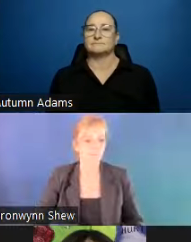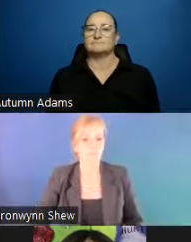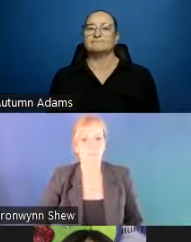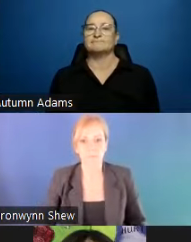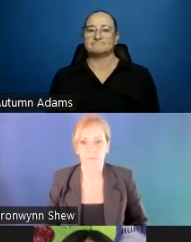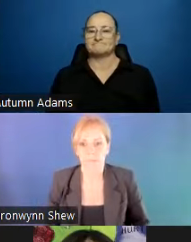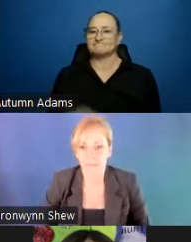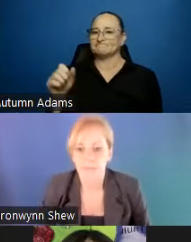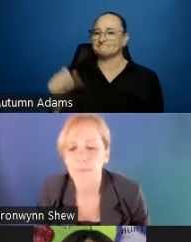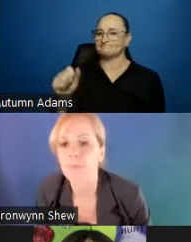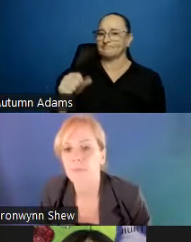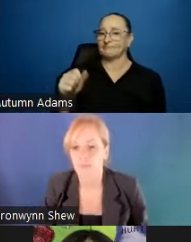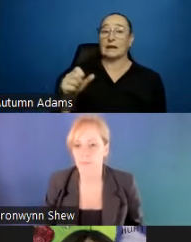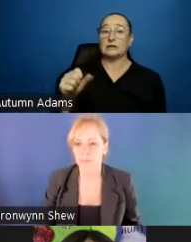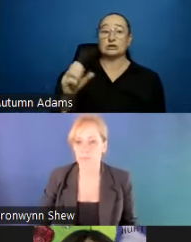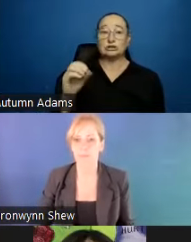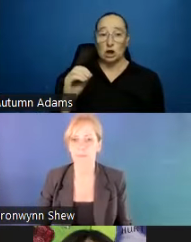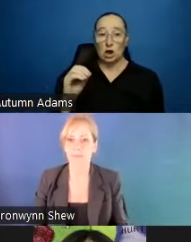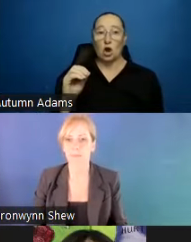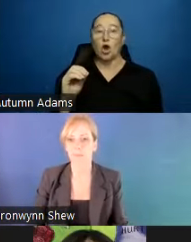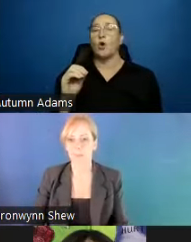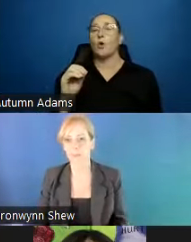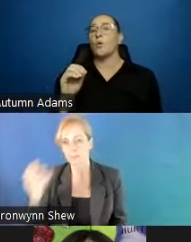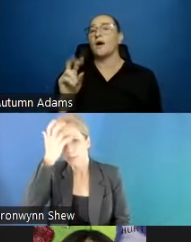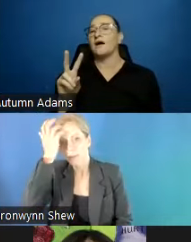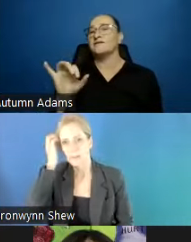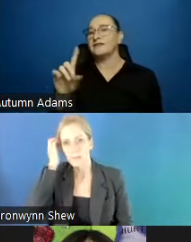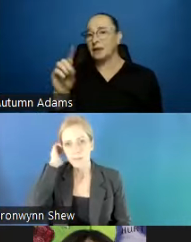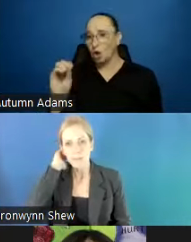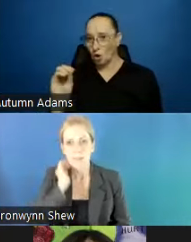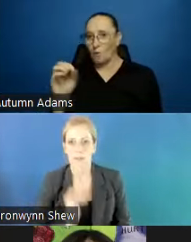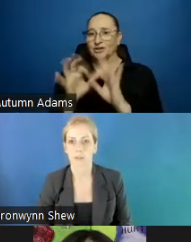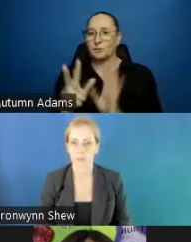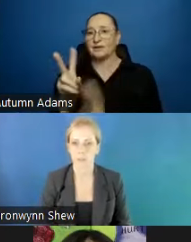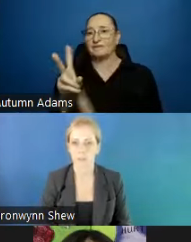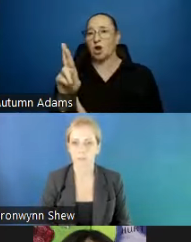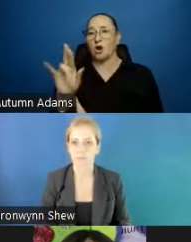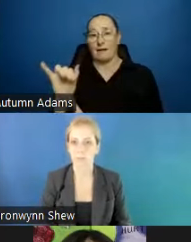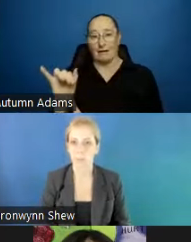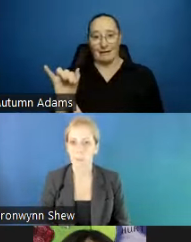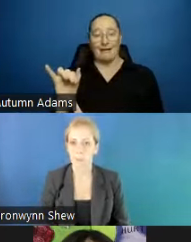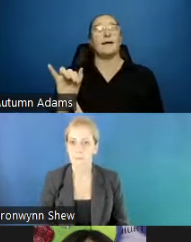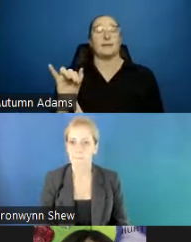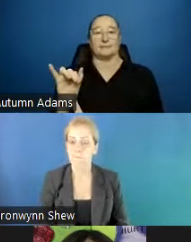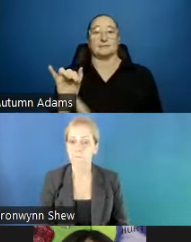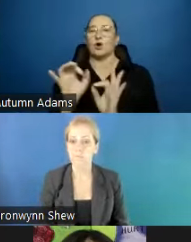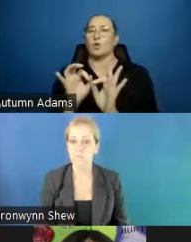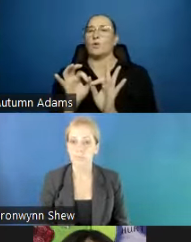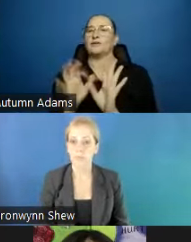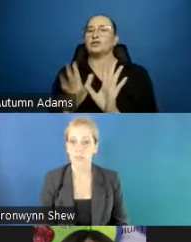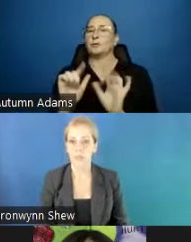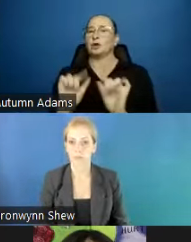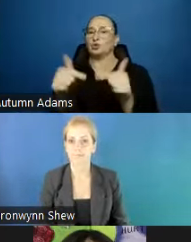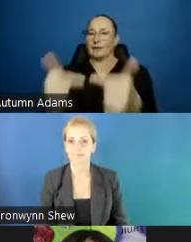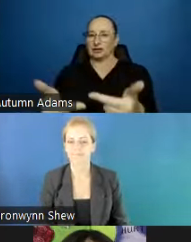Yes, so video interpreting, VRI, like Rebecca had just mentioned. One